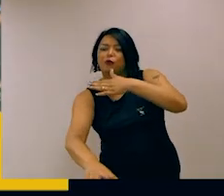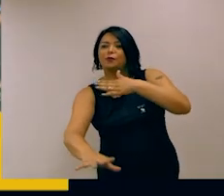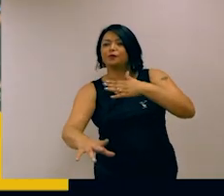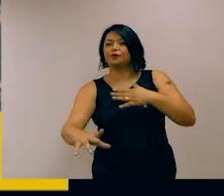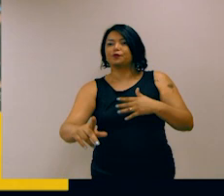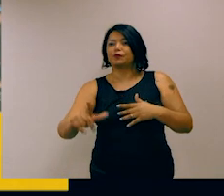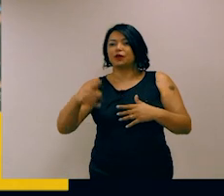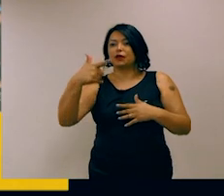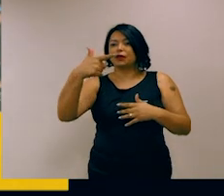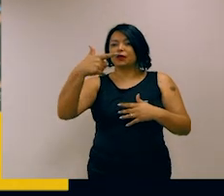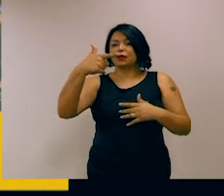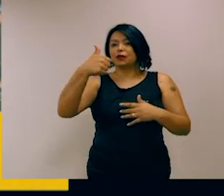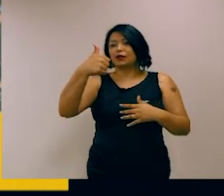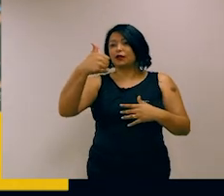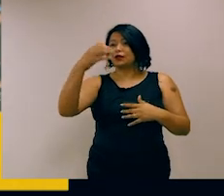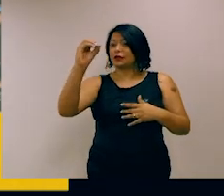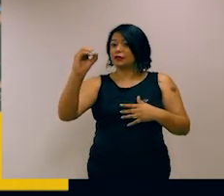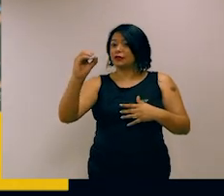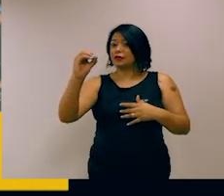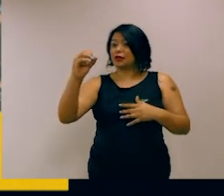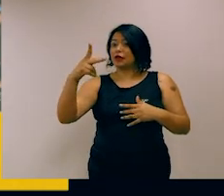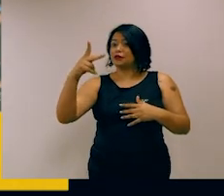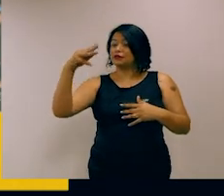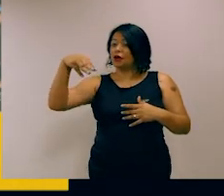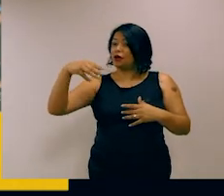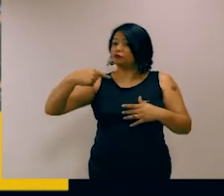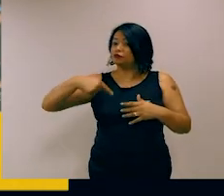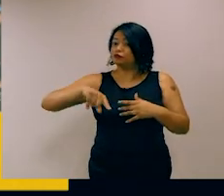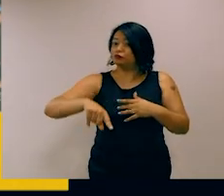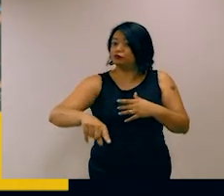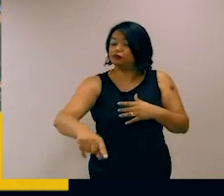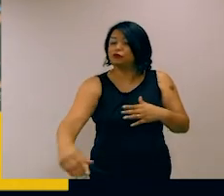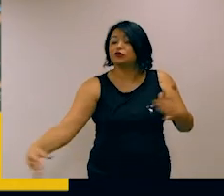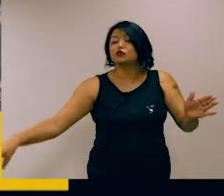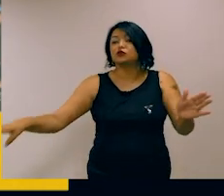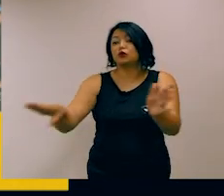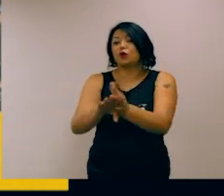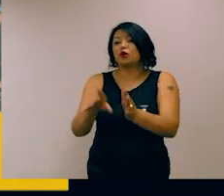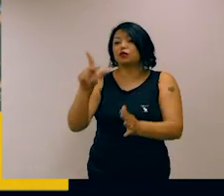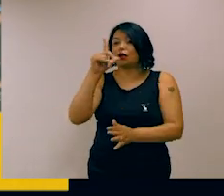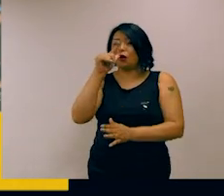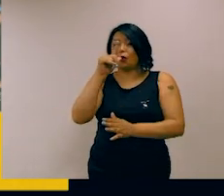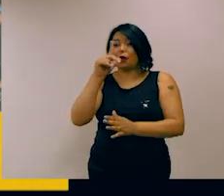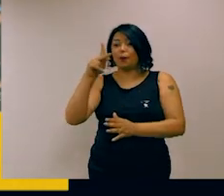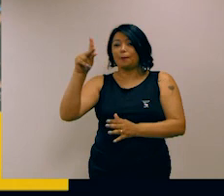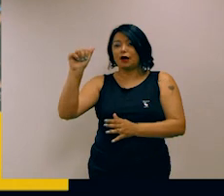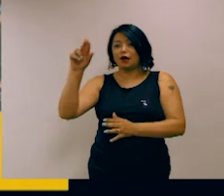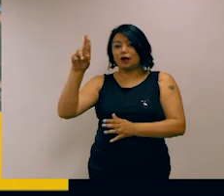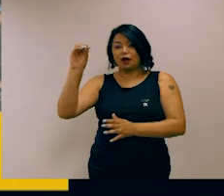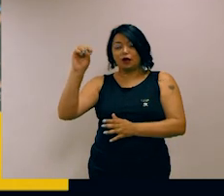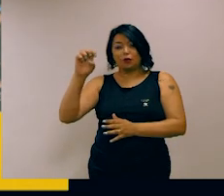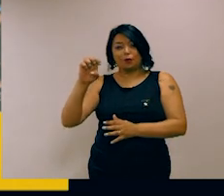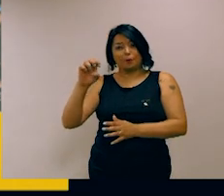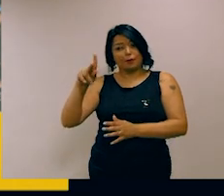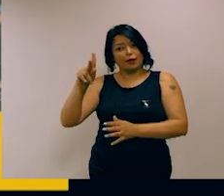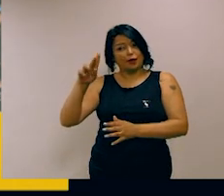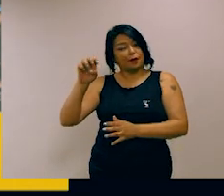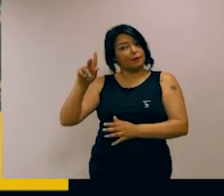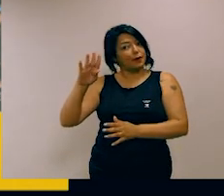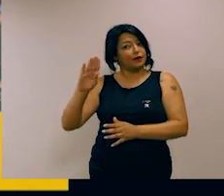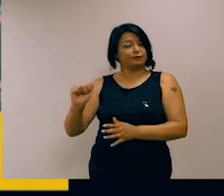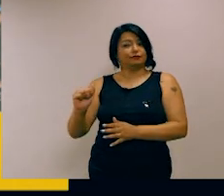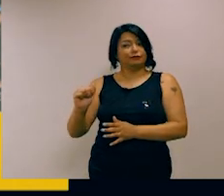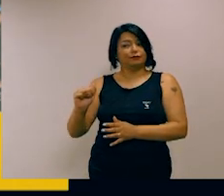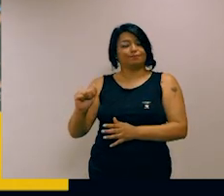dam burst, and 10 kilometers was the waste, and the tailings ran for